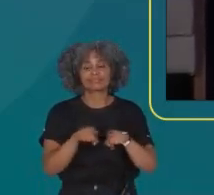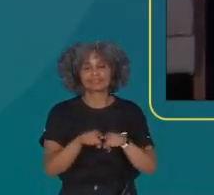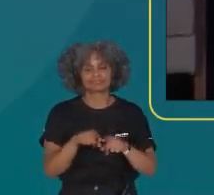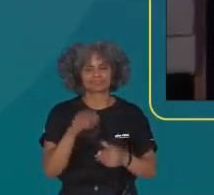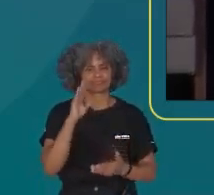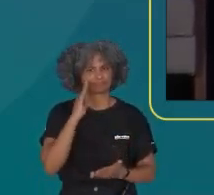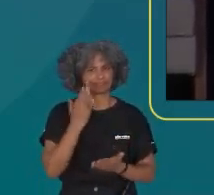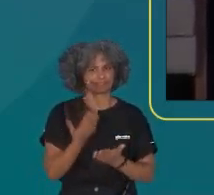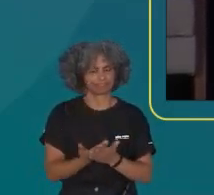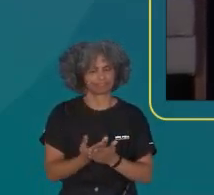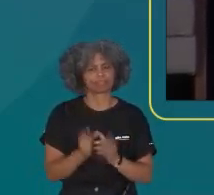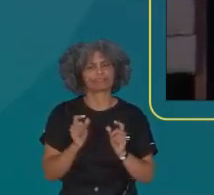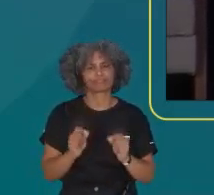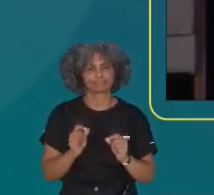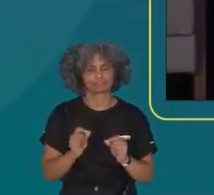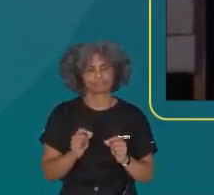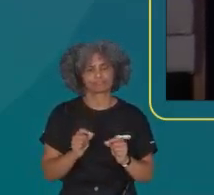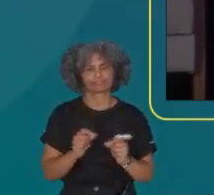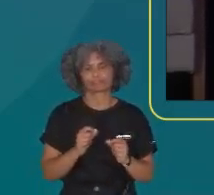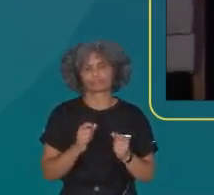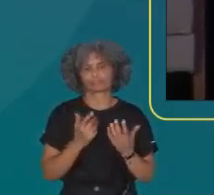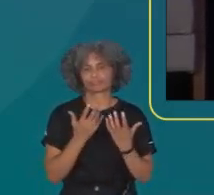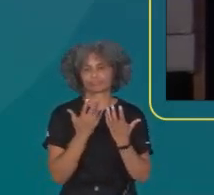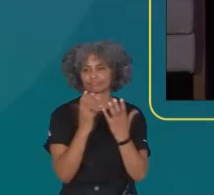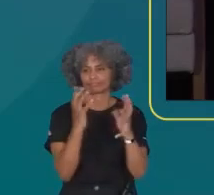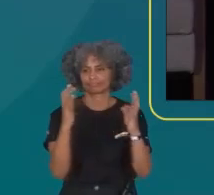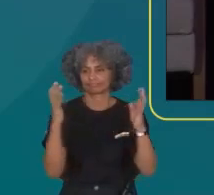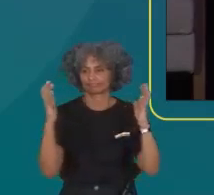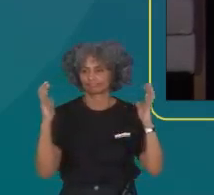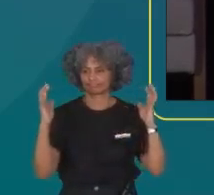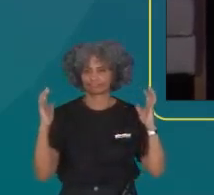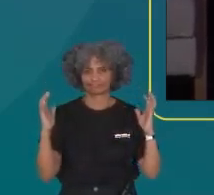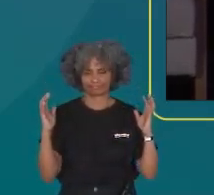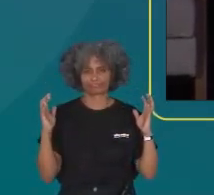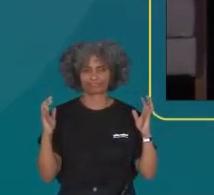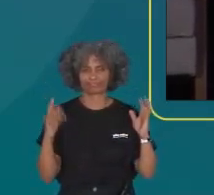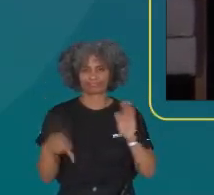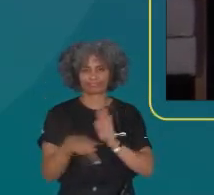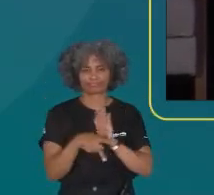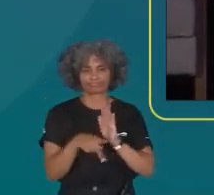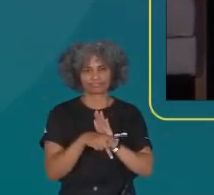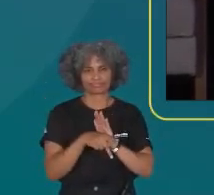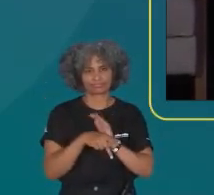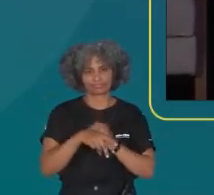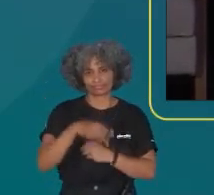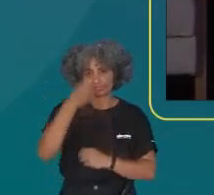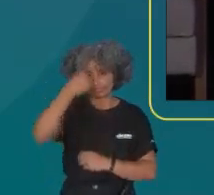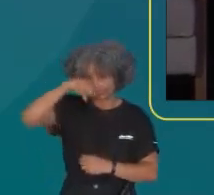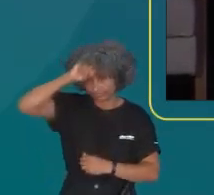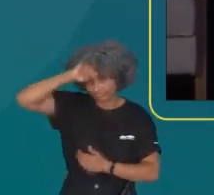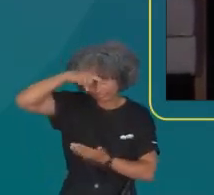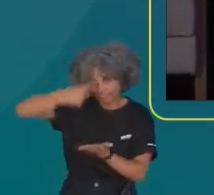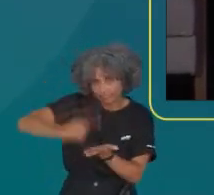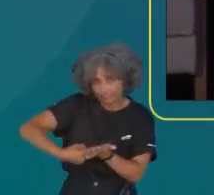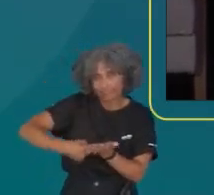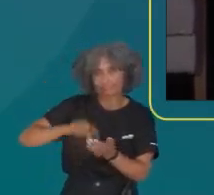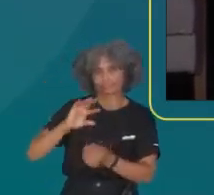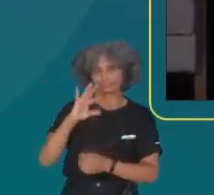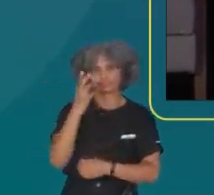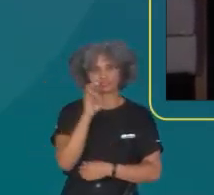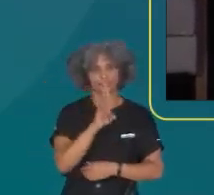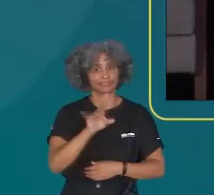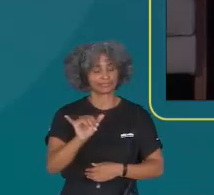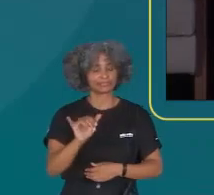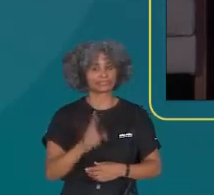the Urban Nature Pact is very exciting and it's coming soon. And we would hope